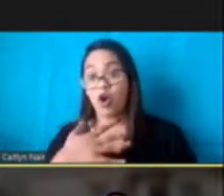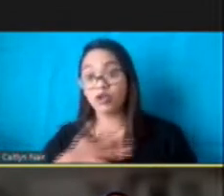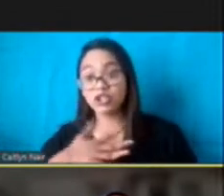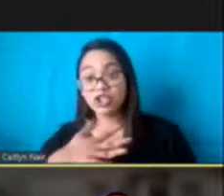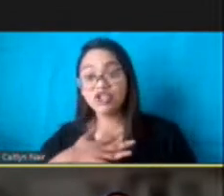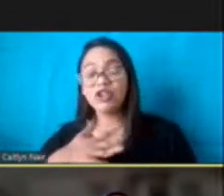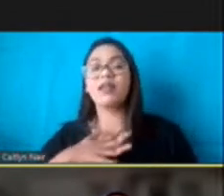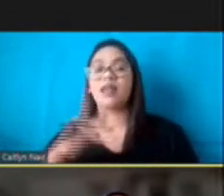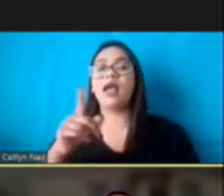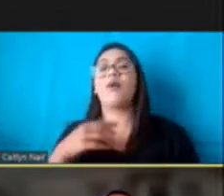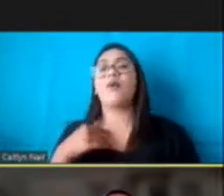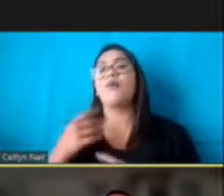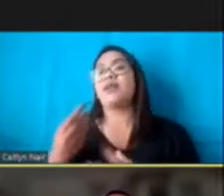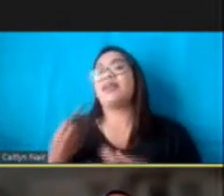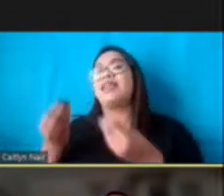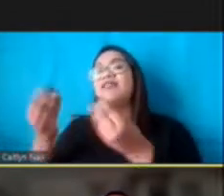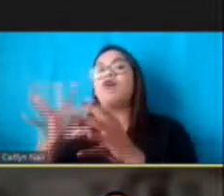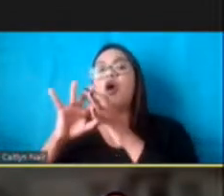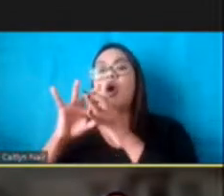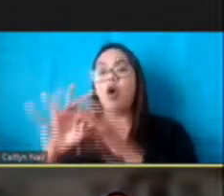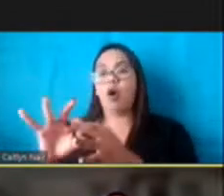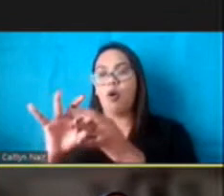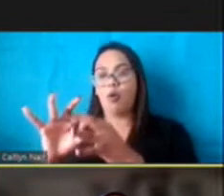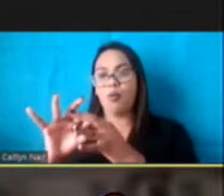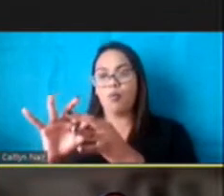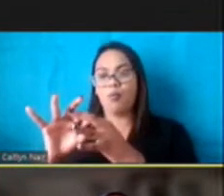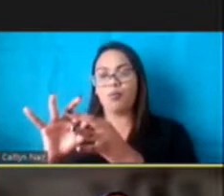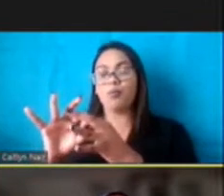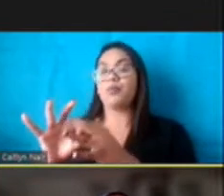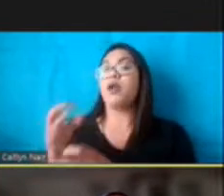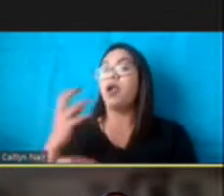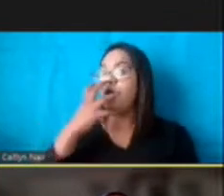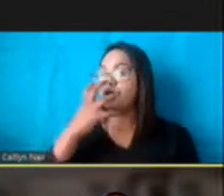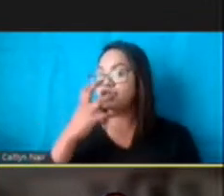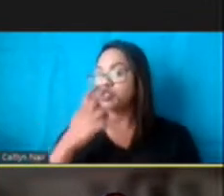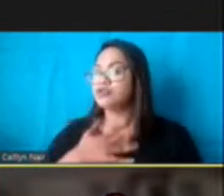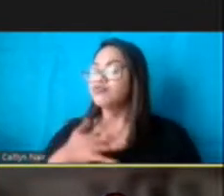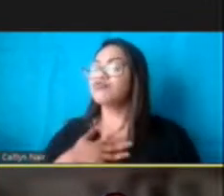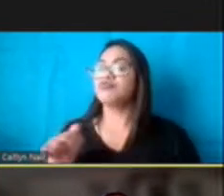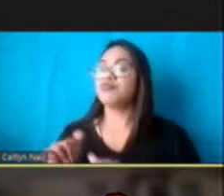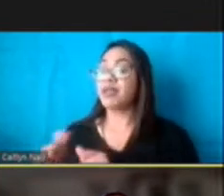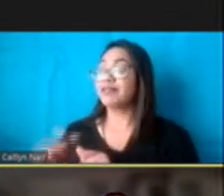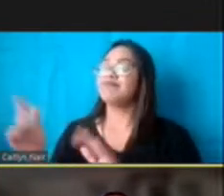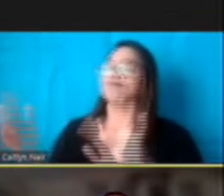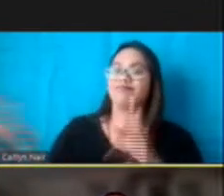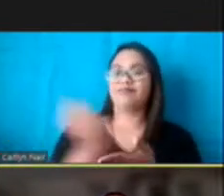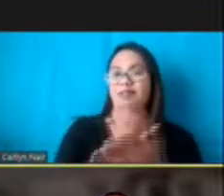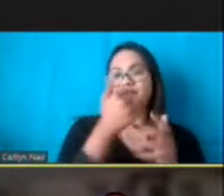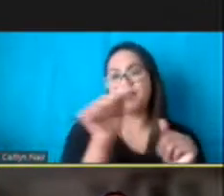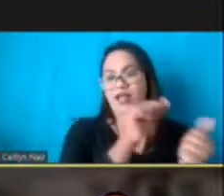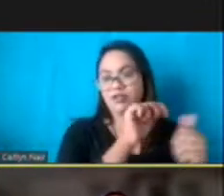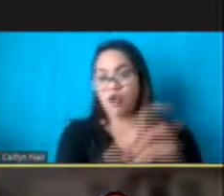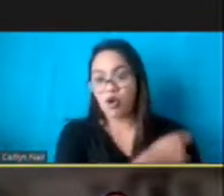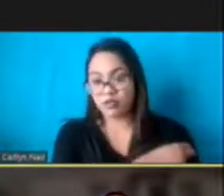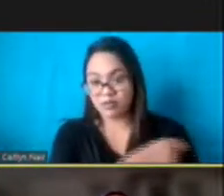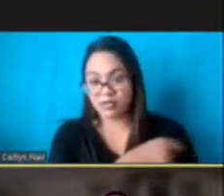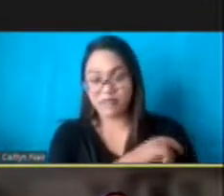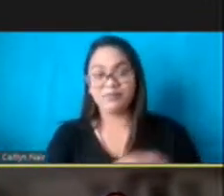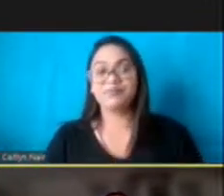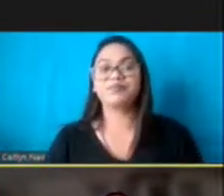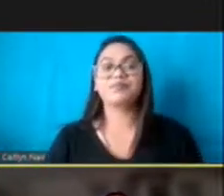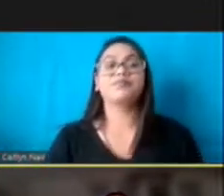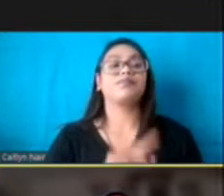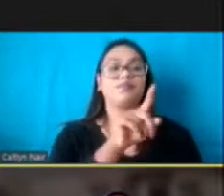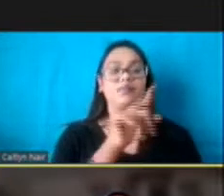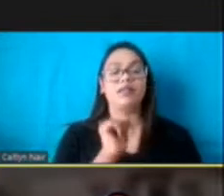to hospitals. In summary, in terms of the provincial trends, Dr. Groom has shown the wave in Gauteng seems that it may be peaking.